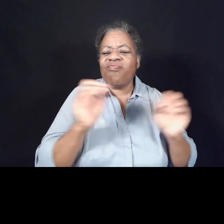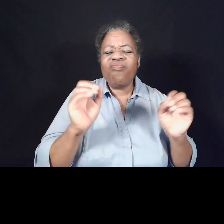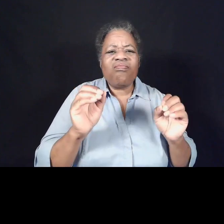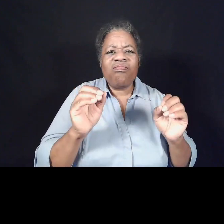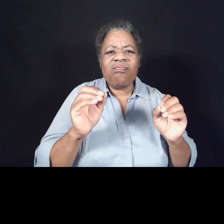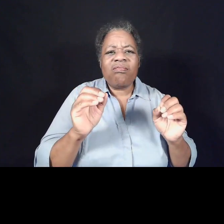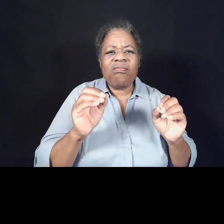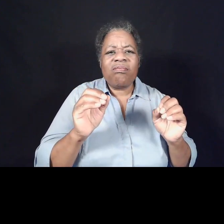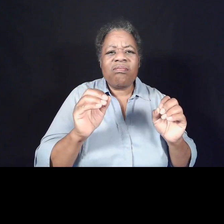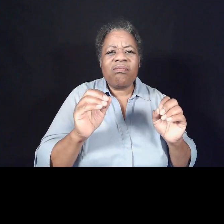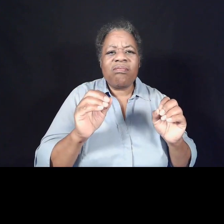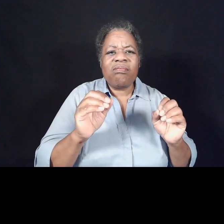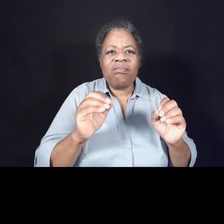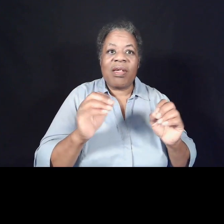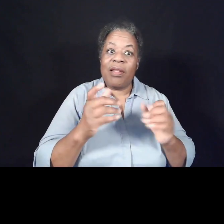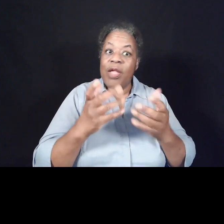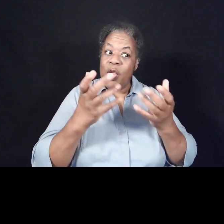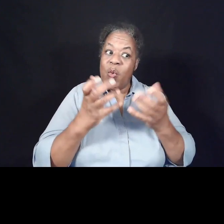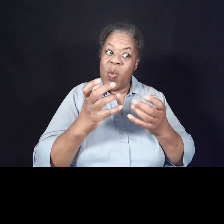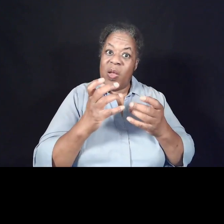Now, how would you like to go to that church?